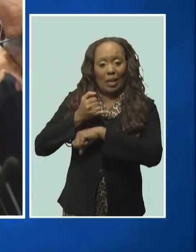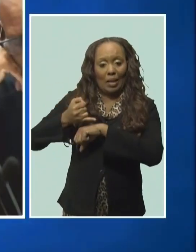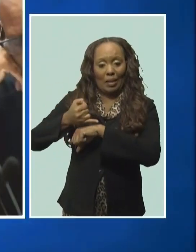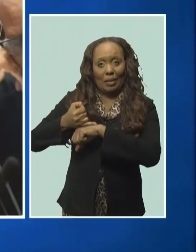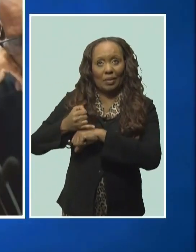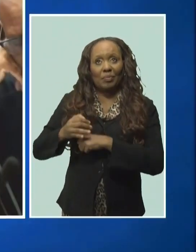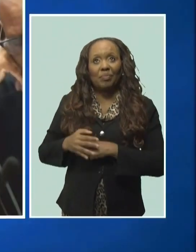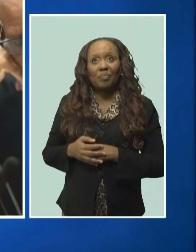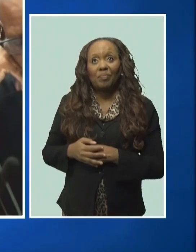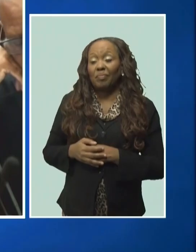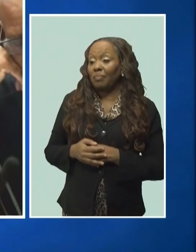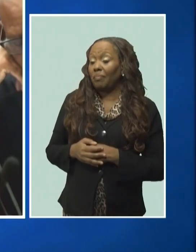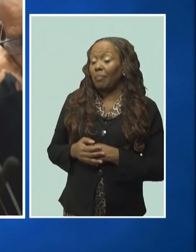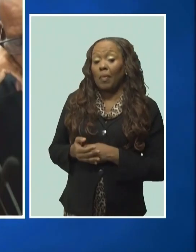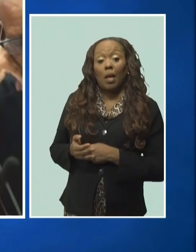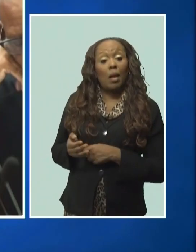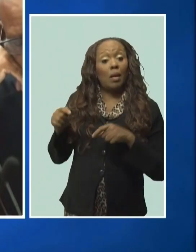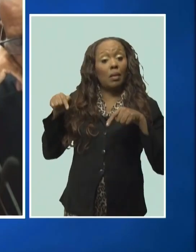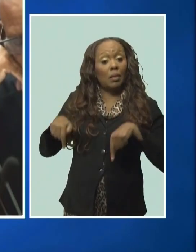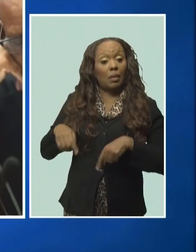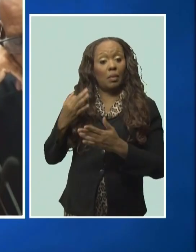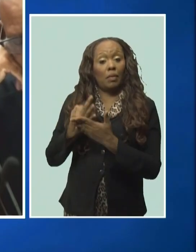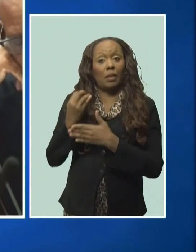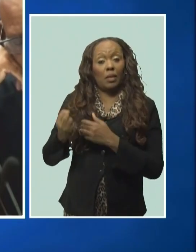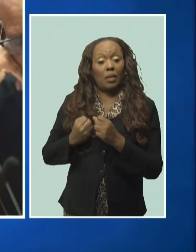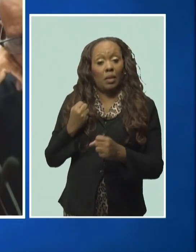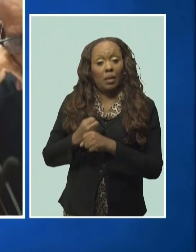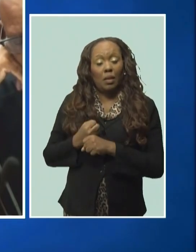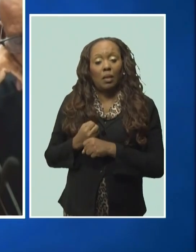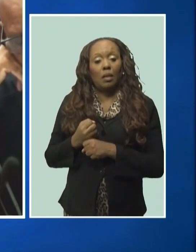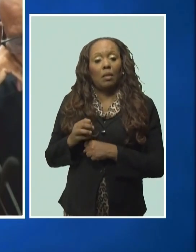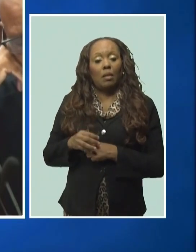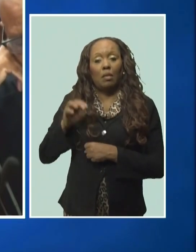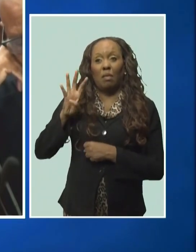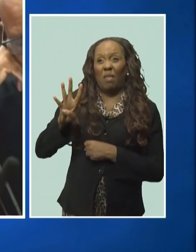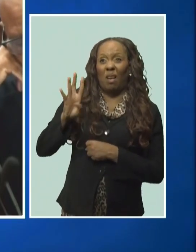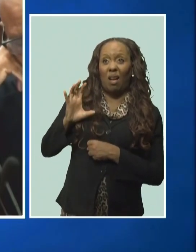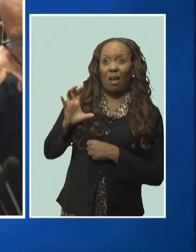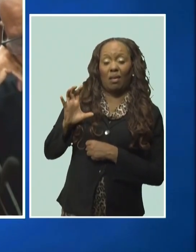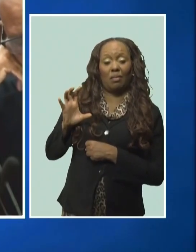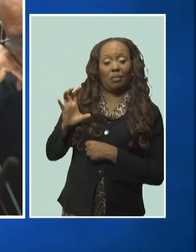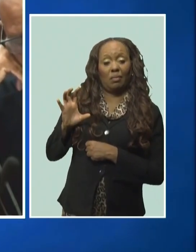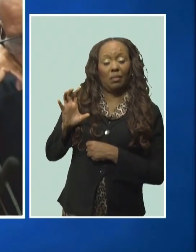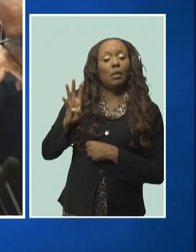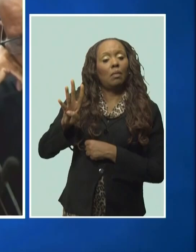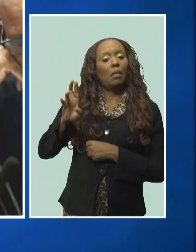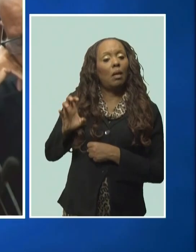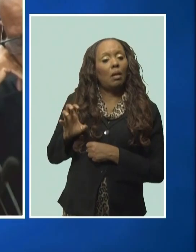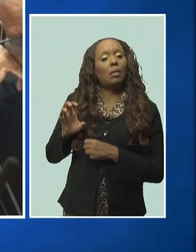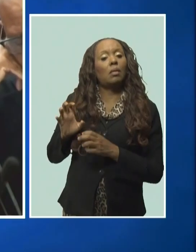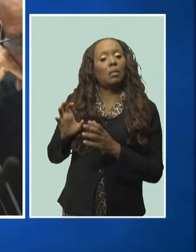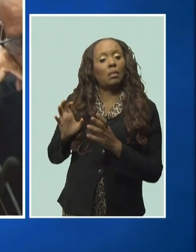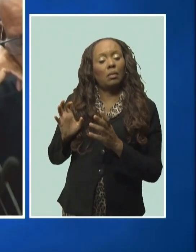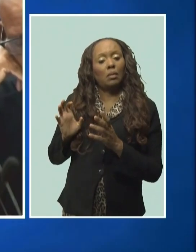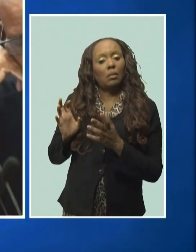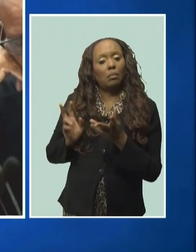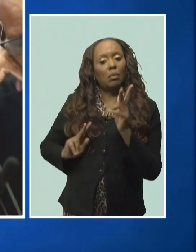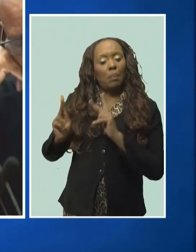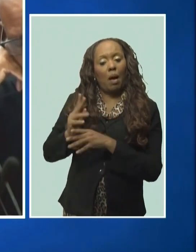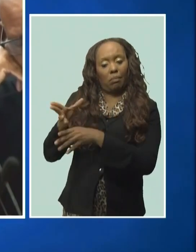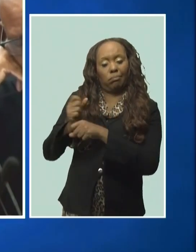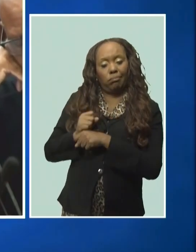have touched, for this financial year, 400 individuals who would have sourced training under the